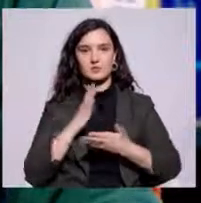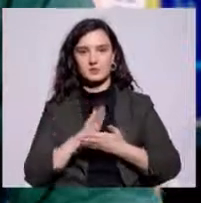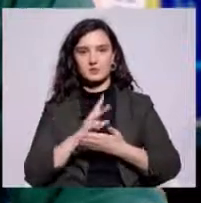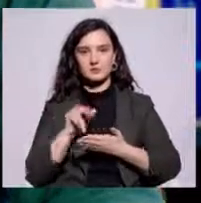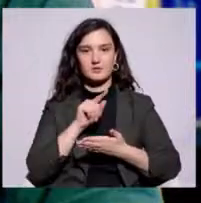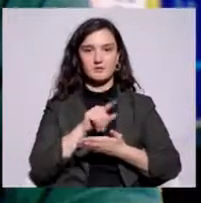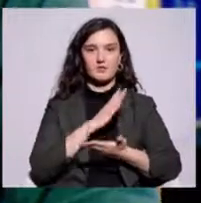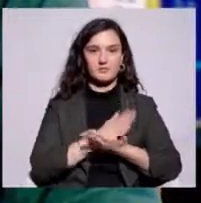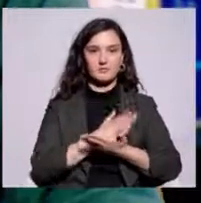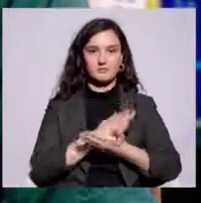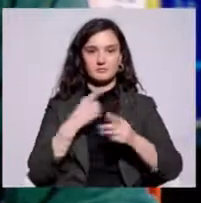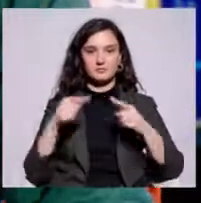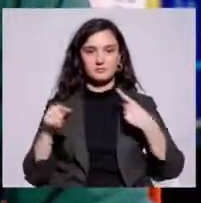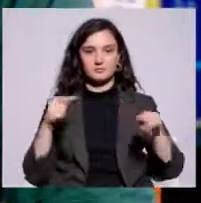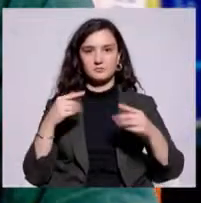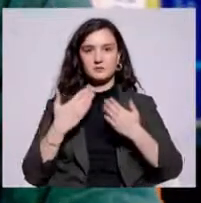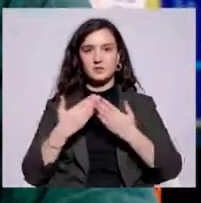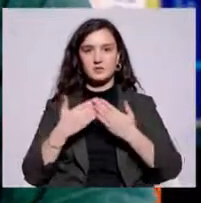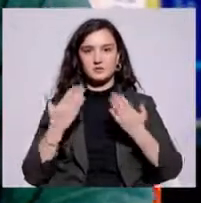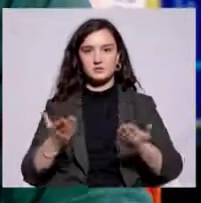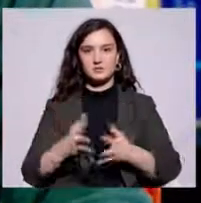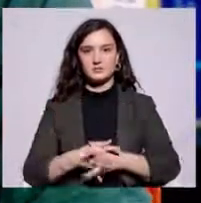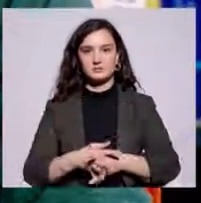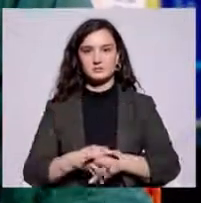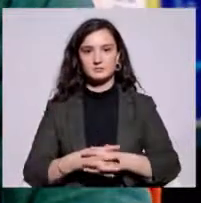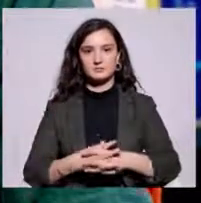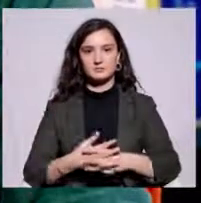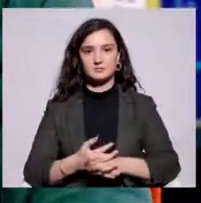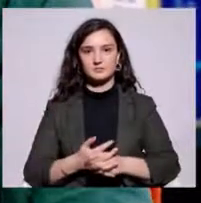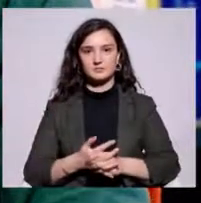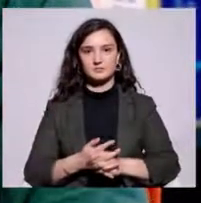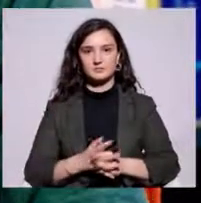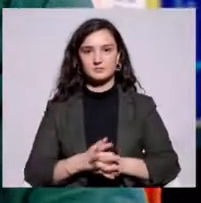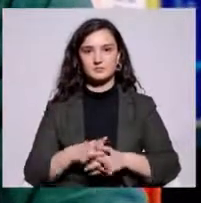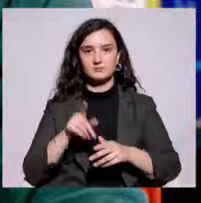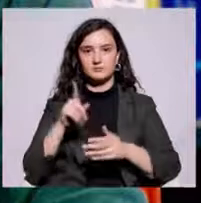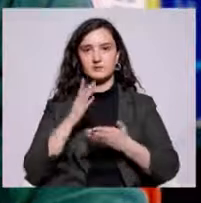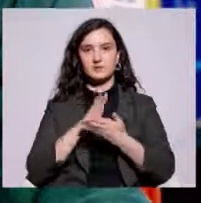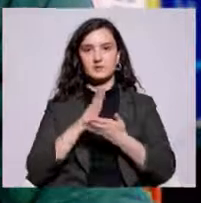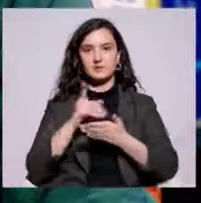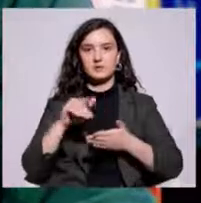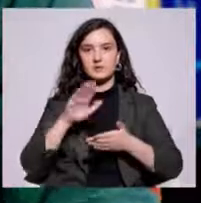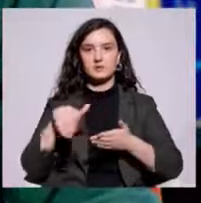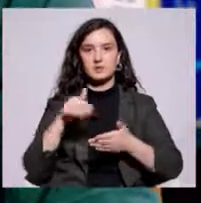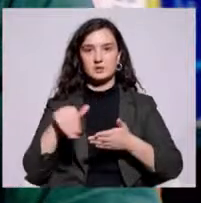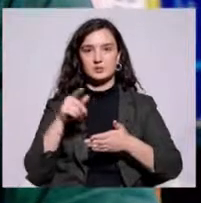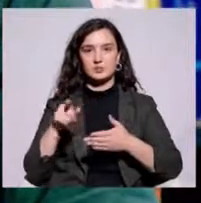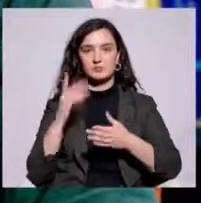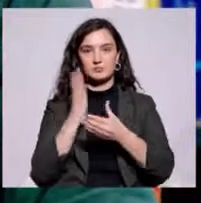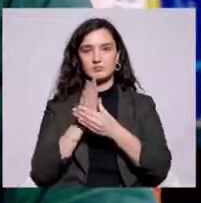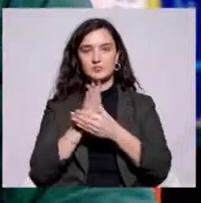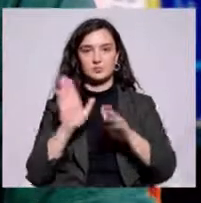is and there are. For example, there is not a folder on the